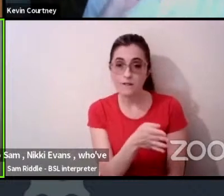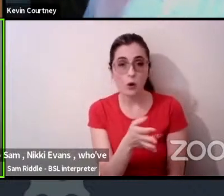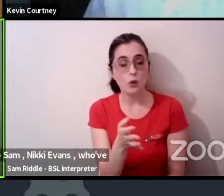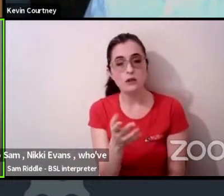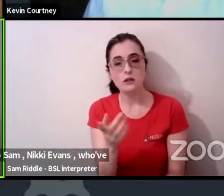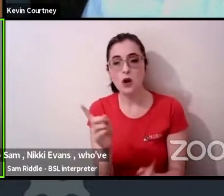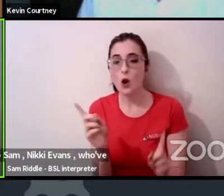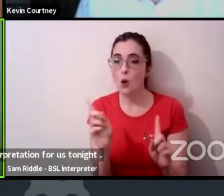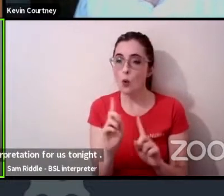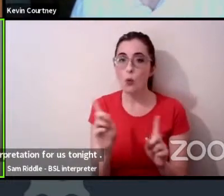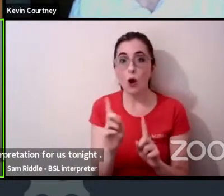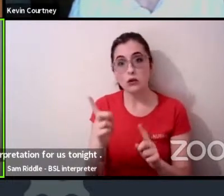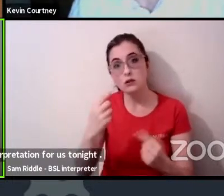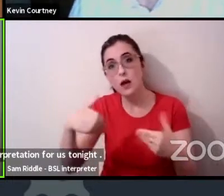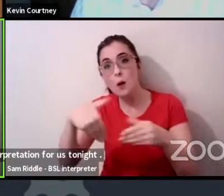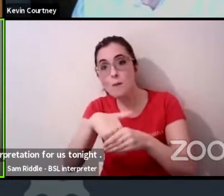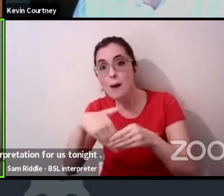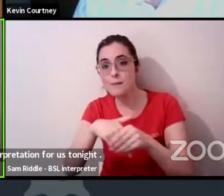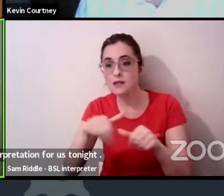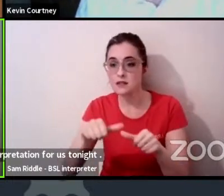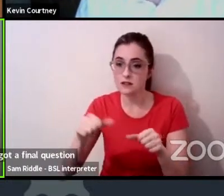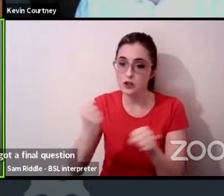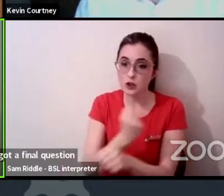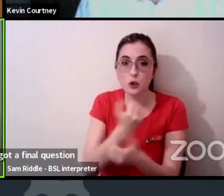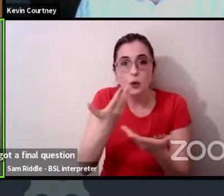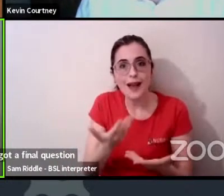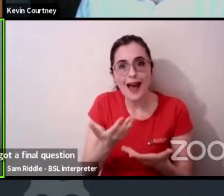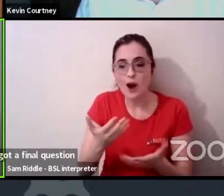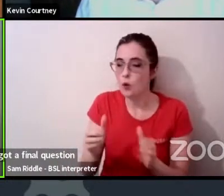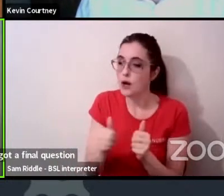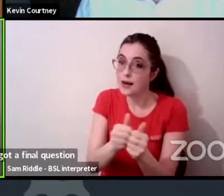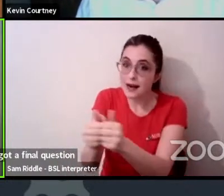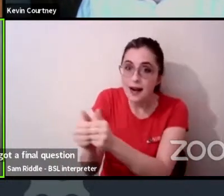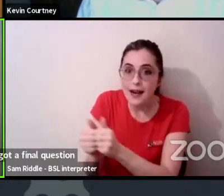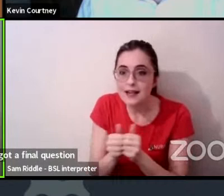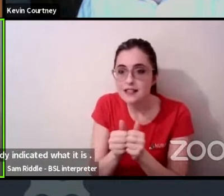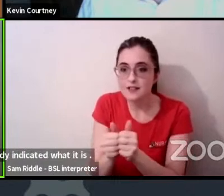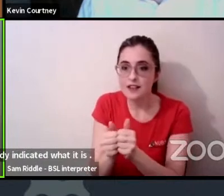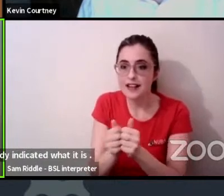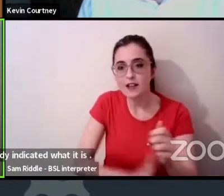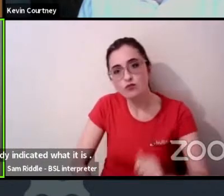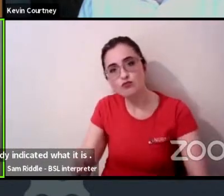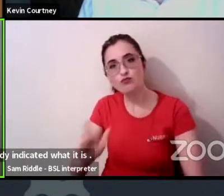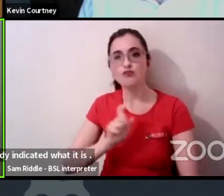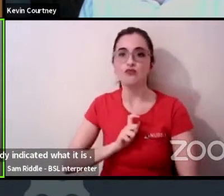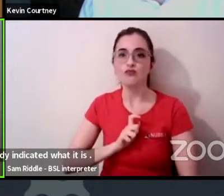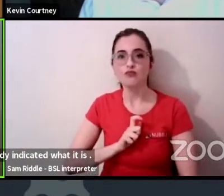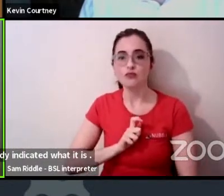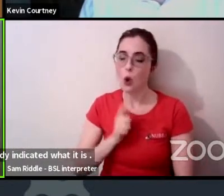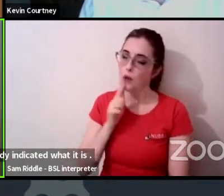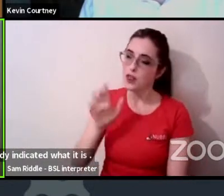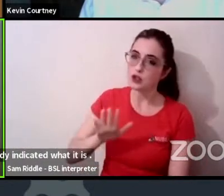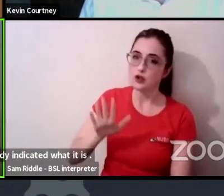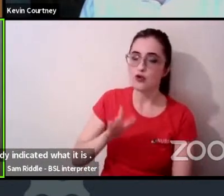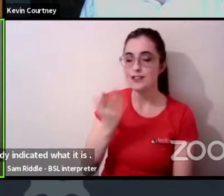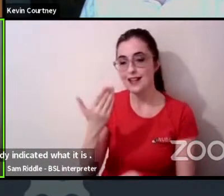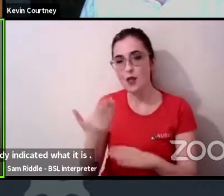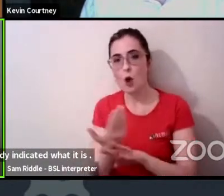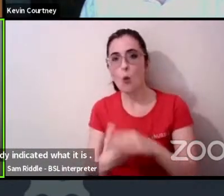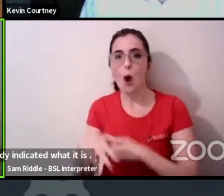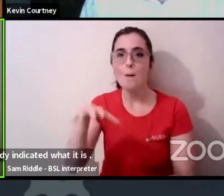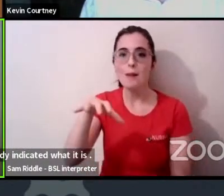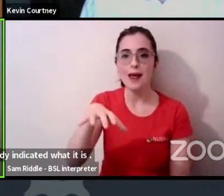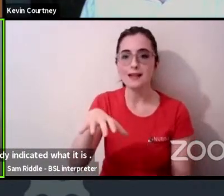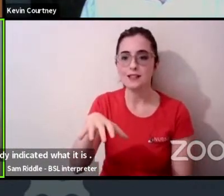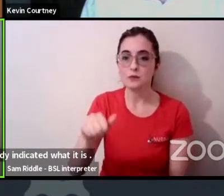around what it is our members should now do collectively, with confidence, with assurance in their workplaces